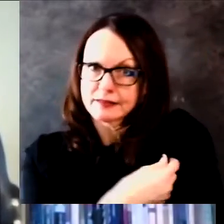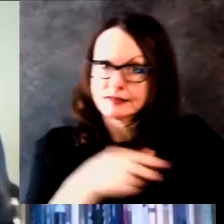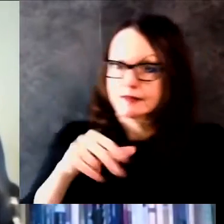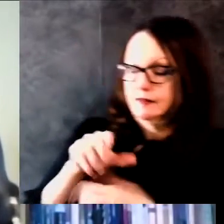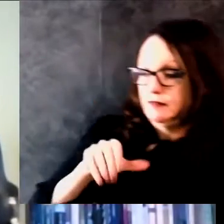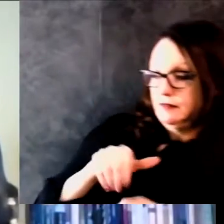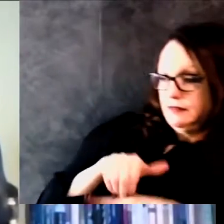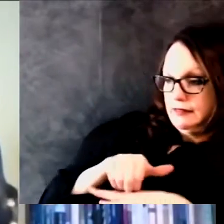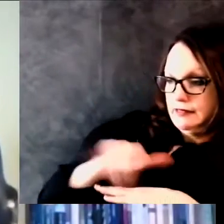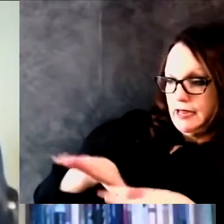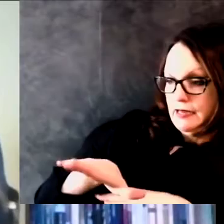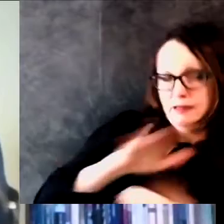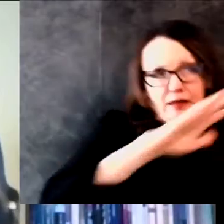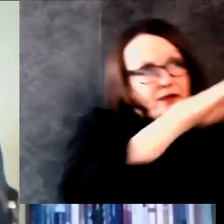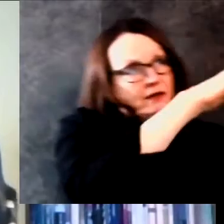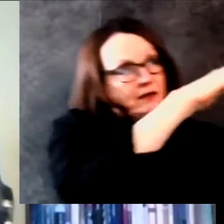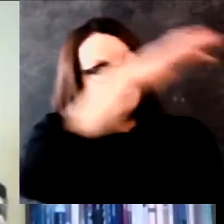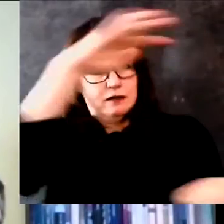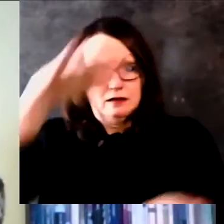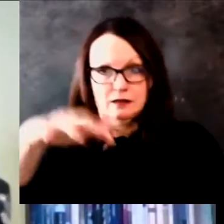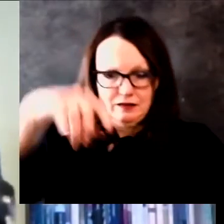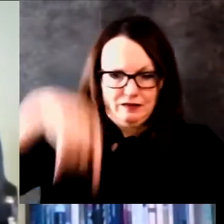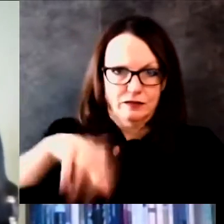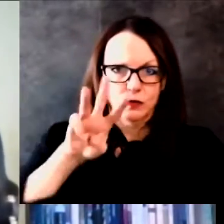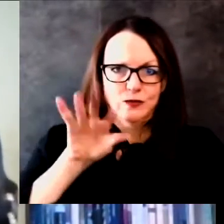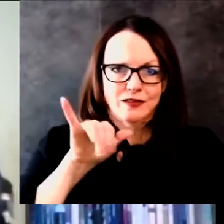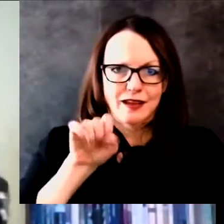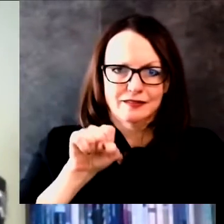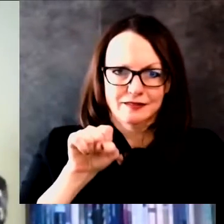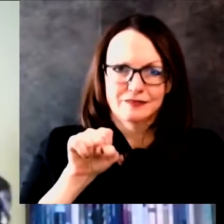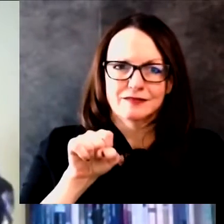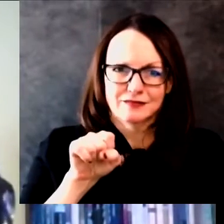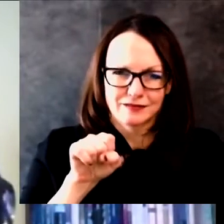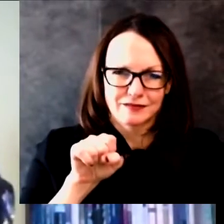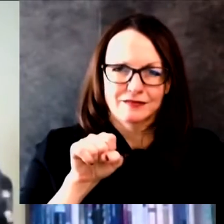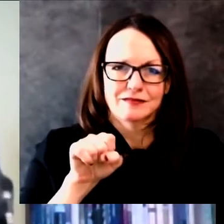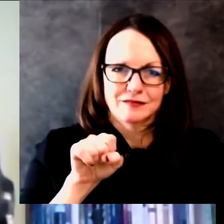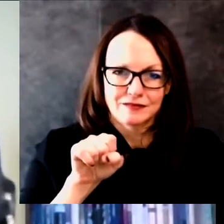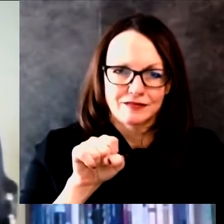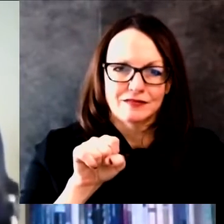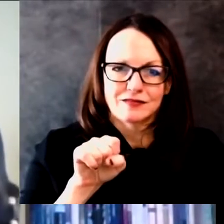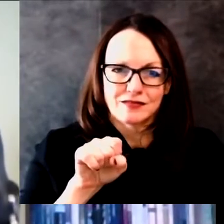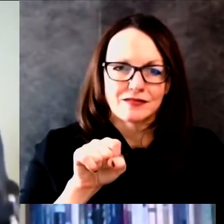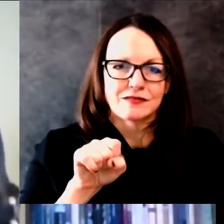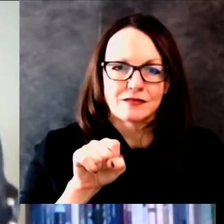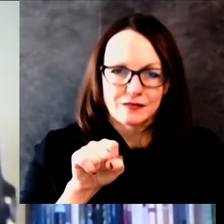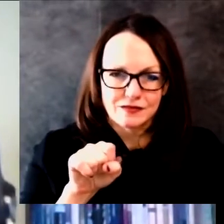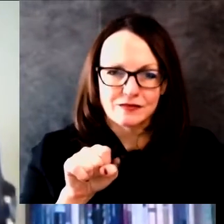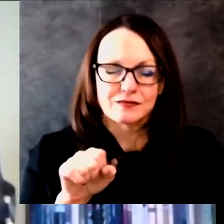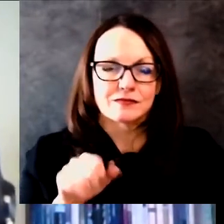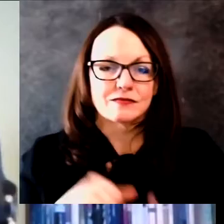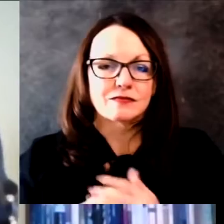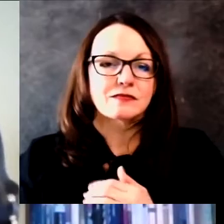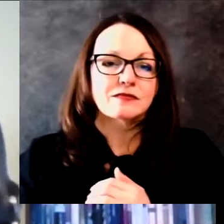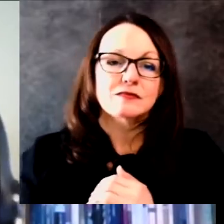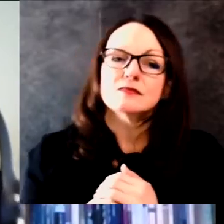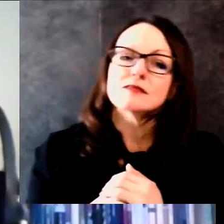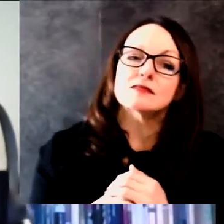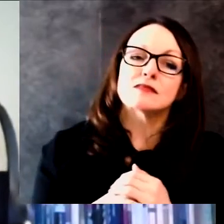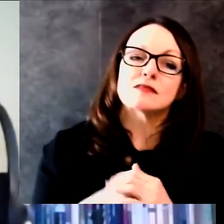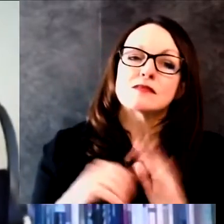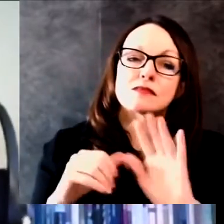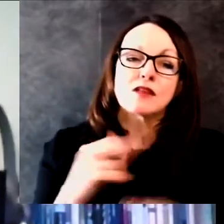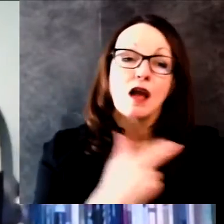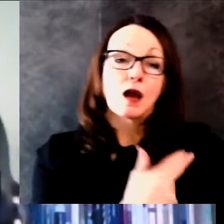pharmacy program, as we have said. And we will have to allocate